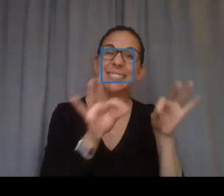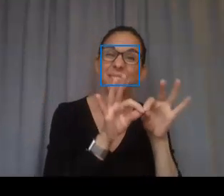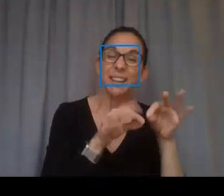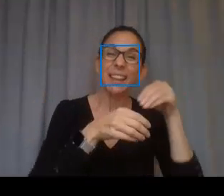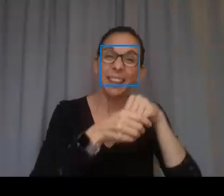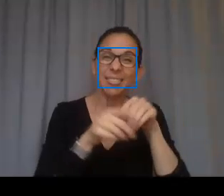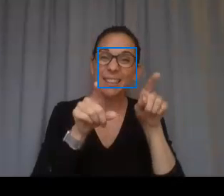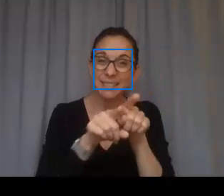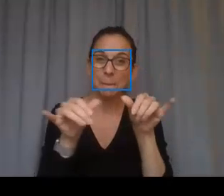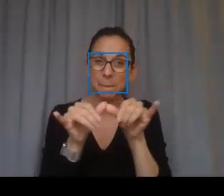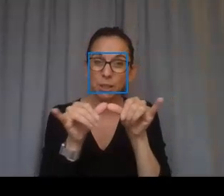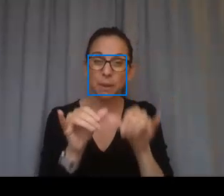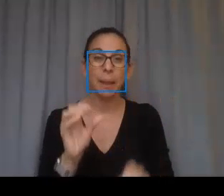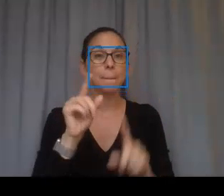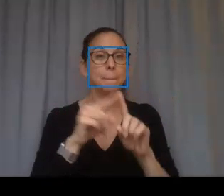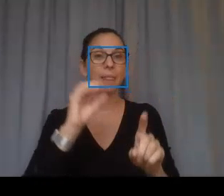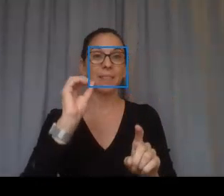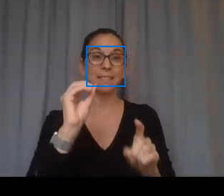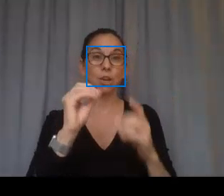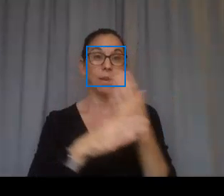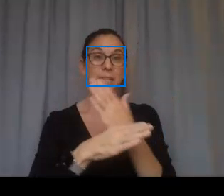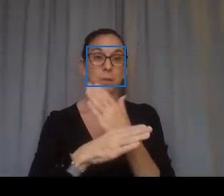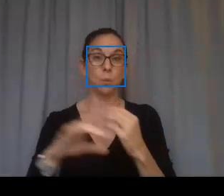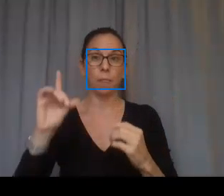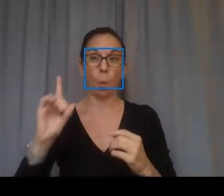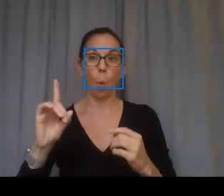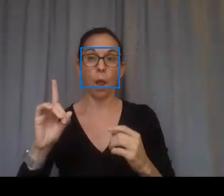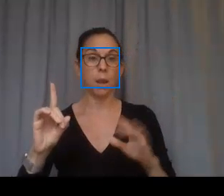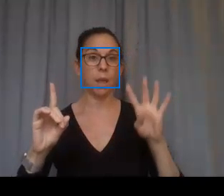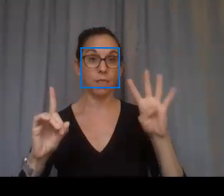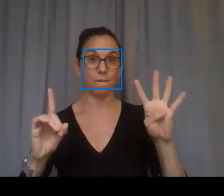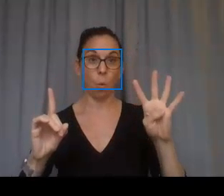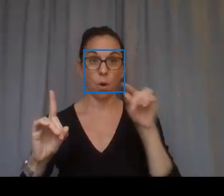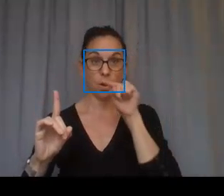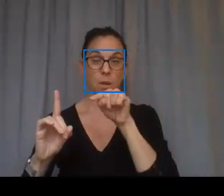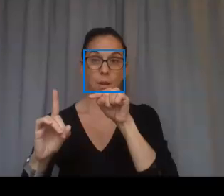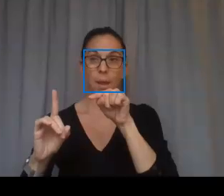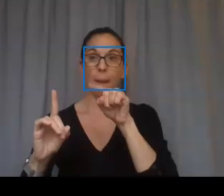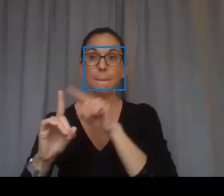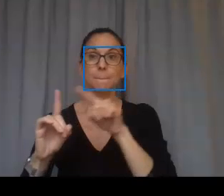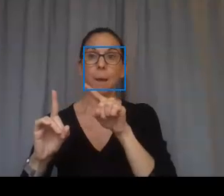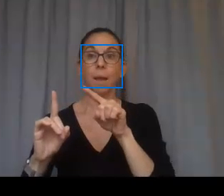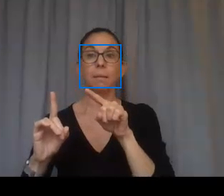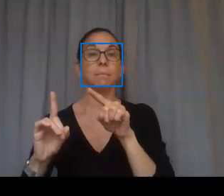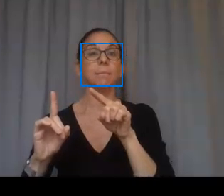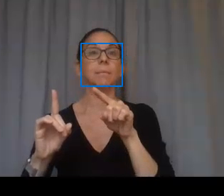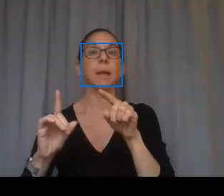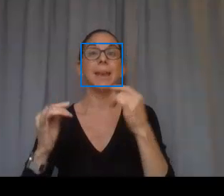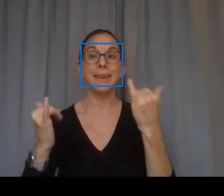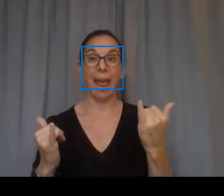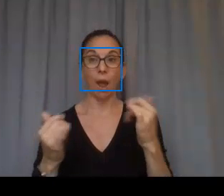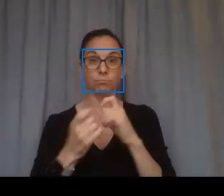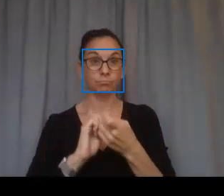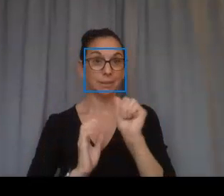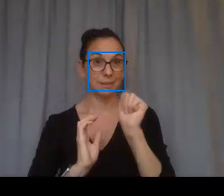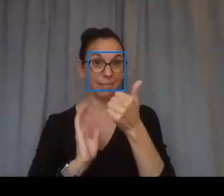measurement. The 0 between the 1 and the 5 is significant, but those zeros that are part of the 500, they're not